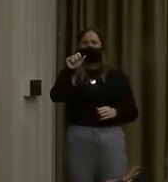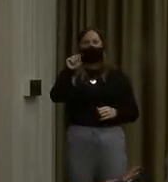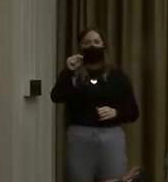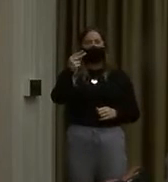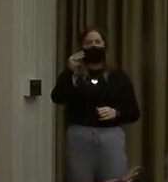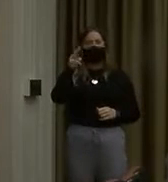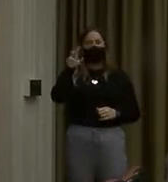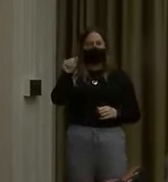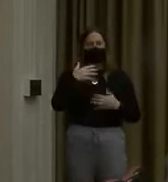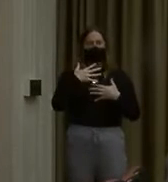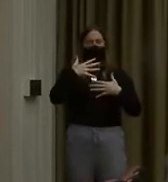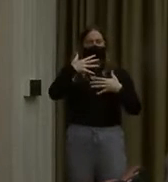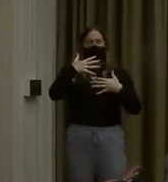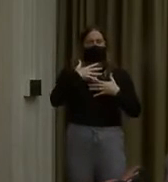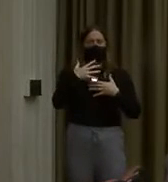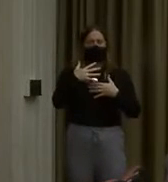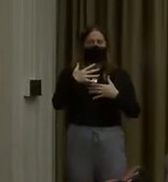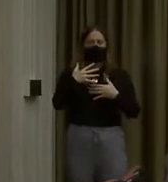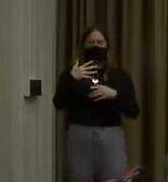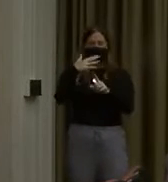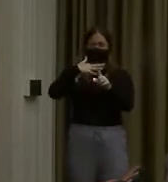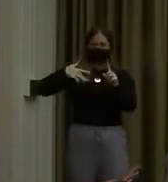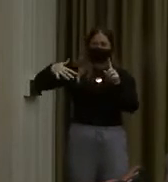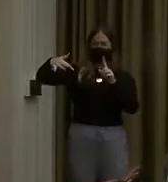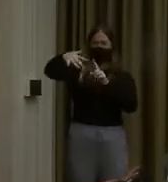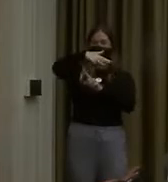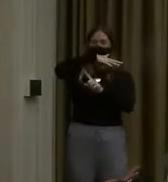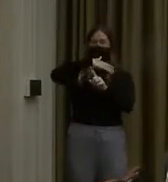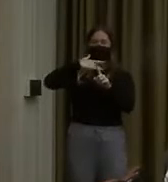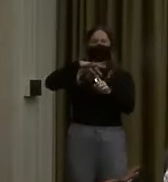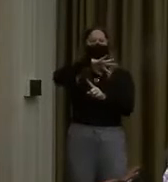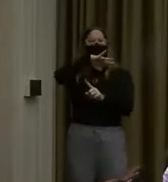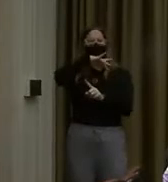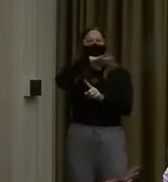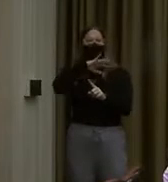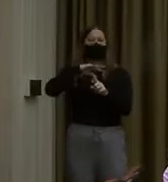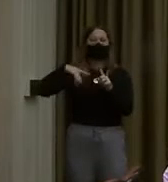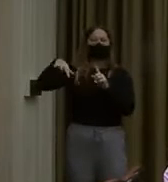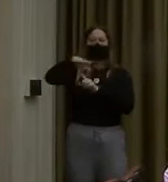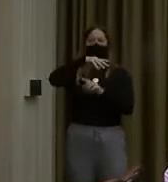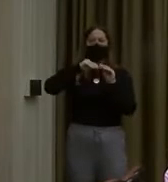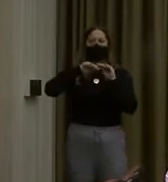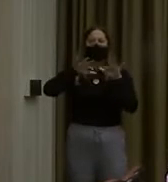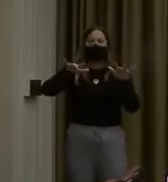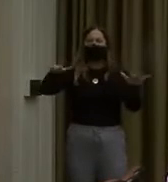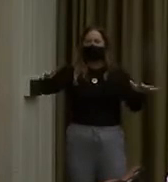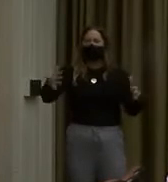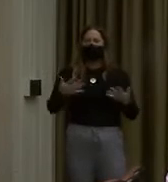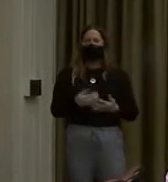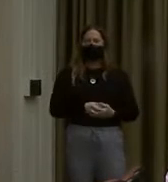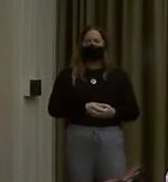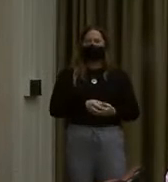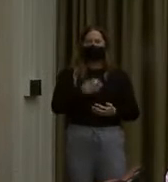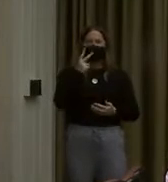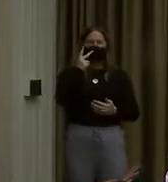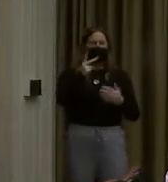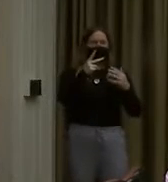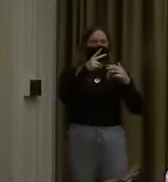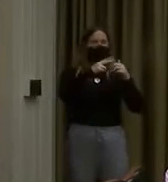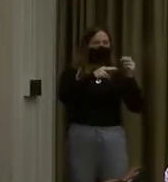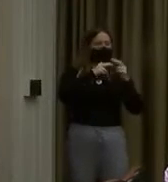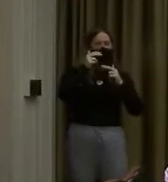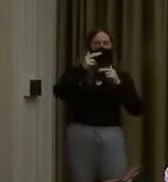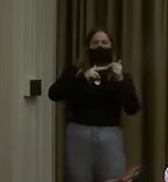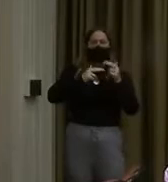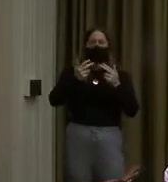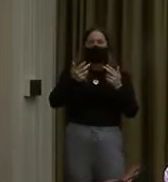really, because they're breathing in the most polluted air, owing again to this transportation or the infrastructure that we just talked about.